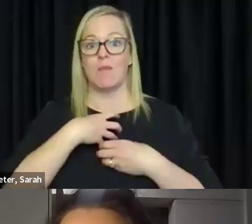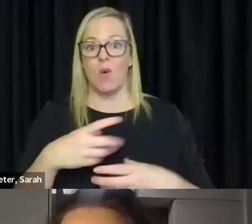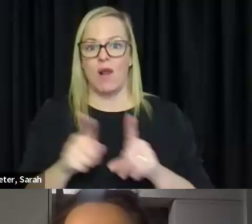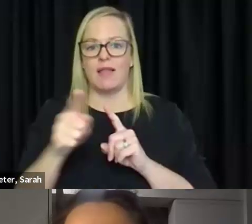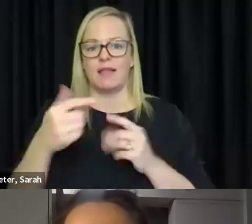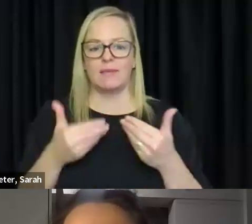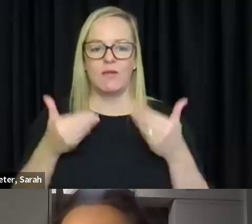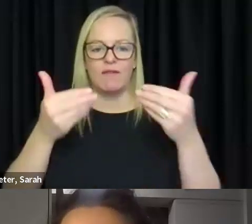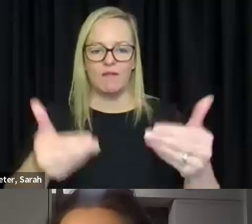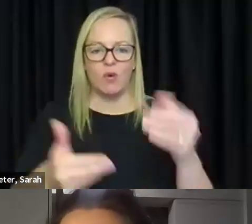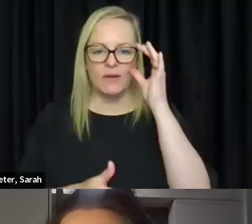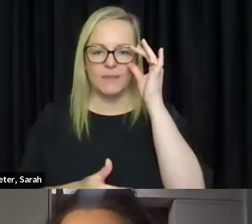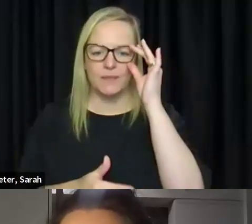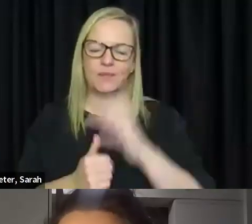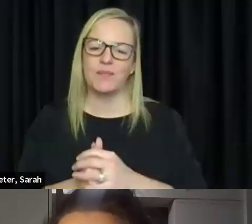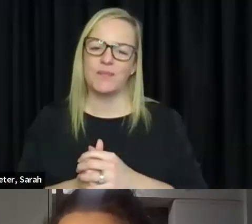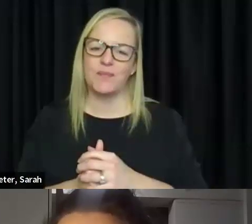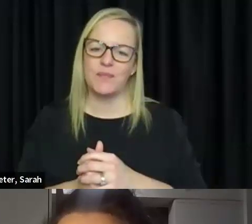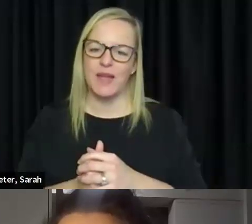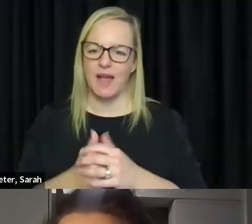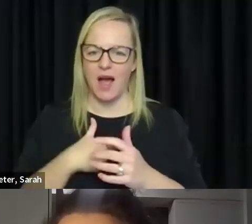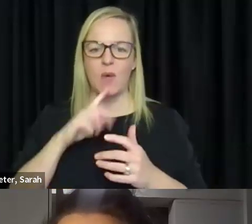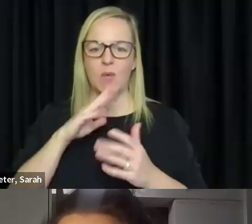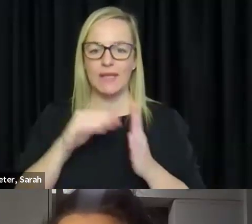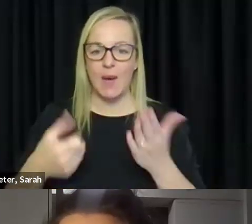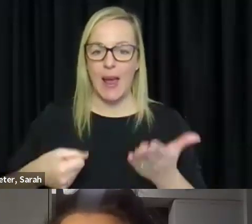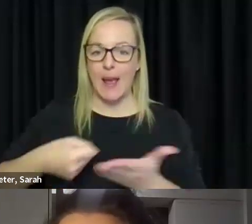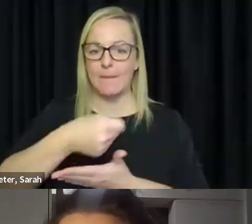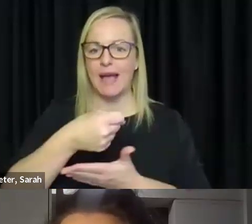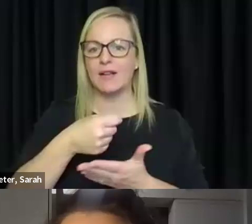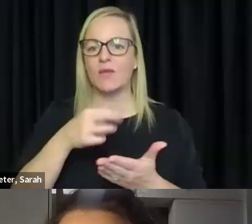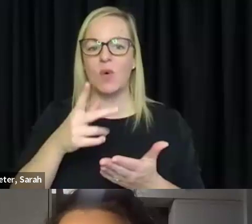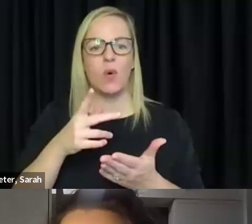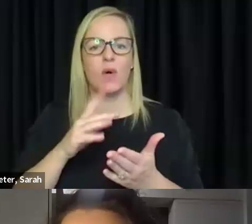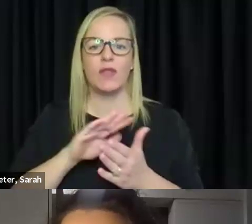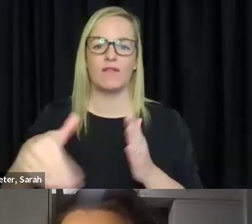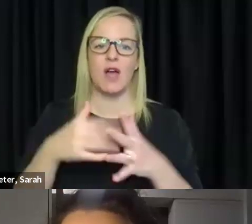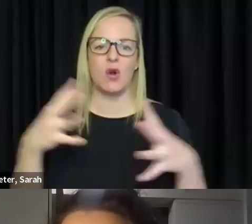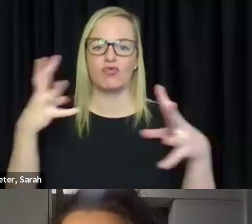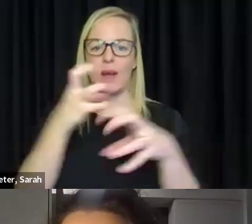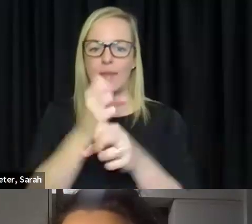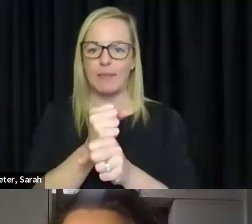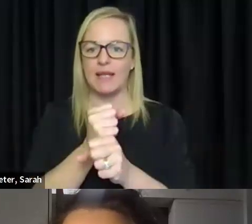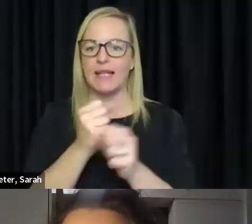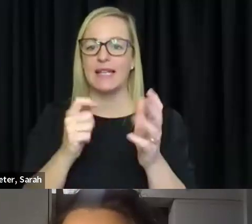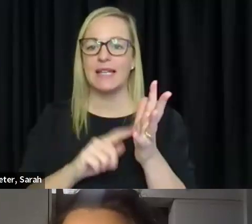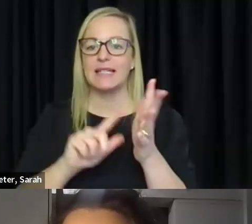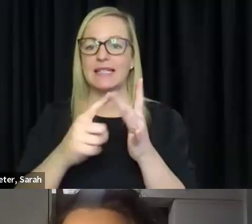that we have gone over time. I'm going to hand back to Tiana for a final wrap-up. Thank you again. Tiana, over to